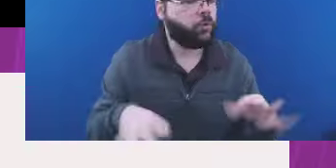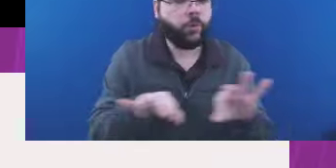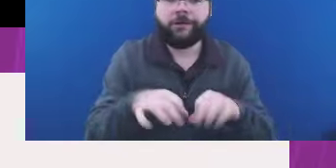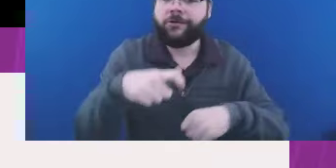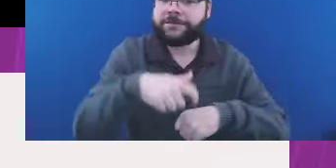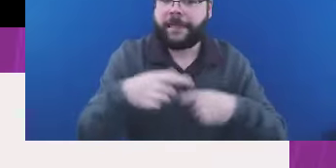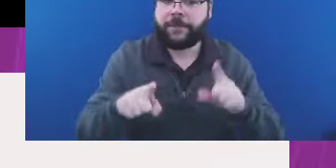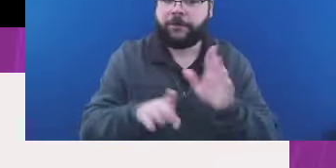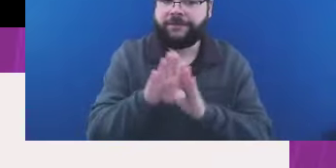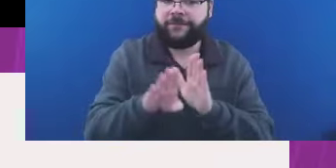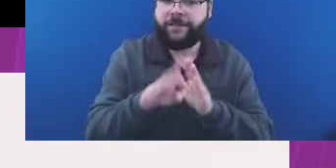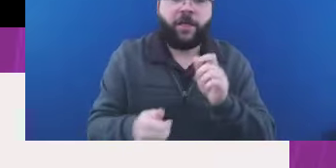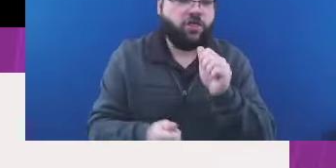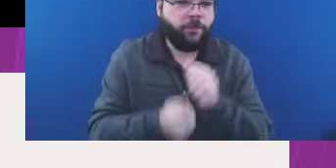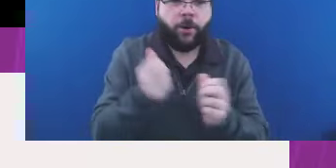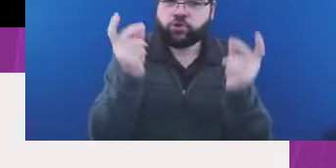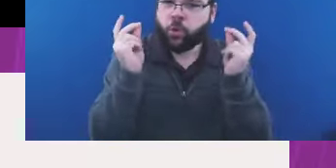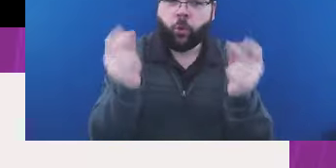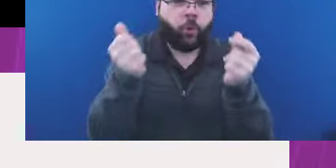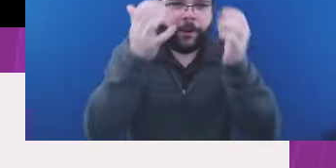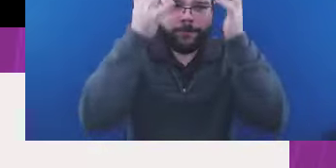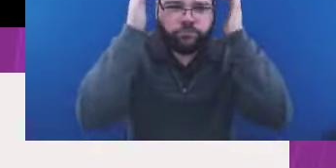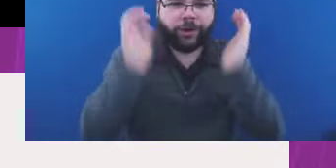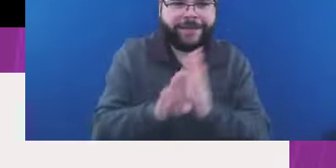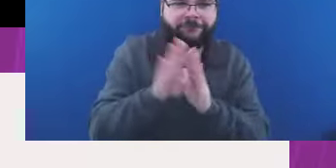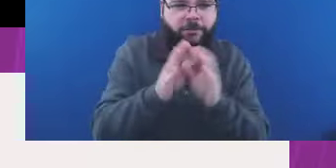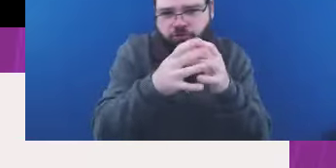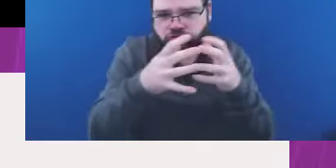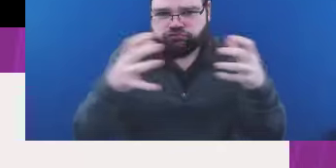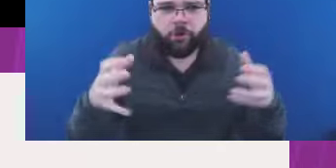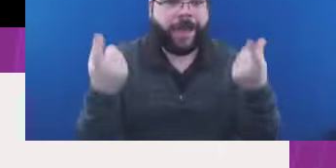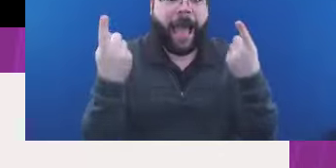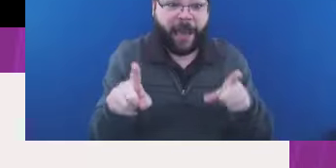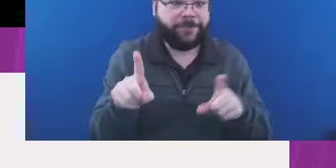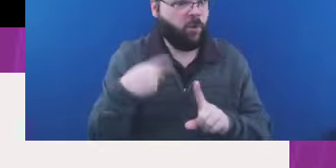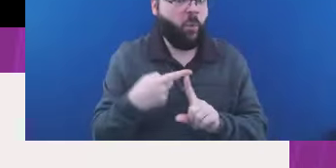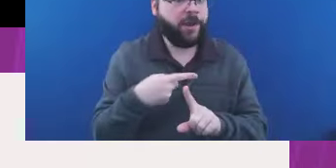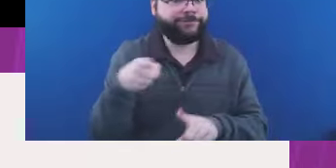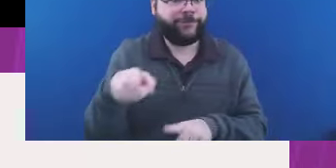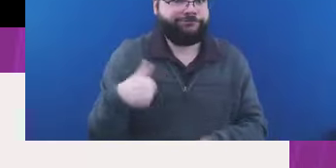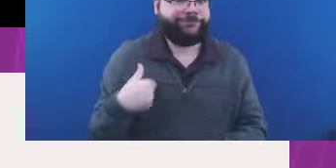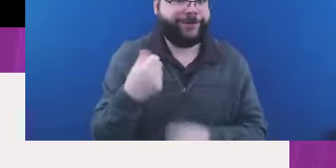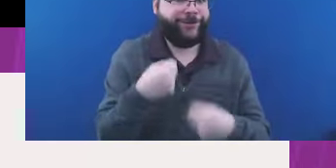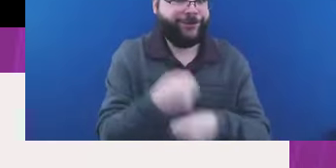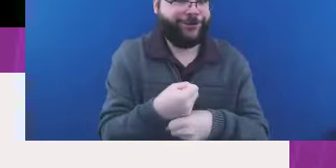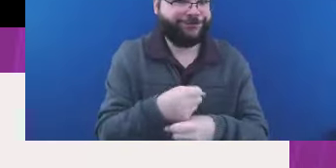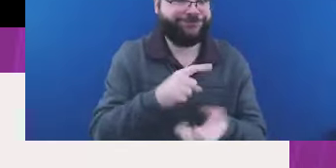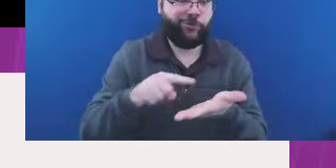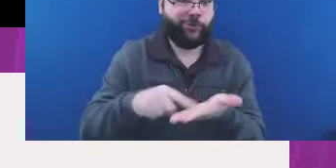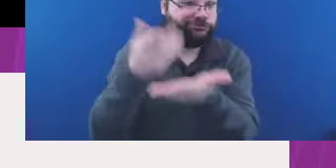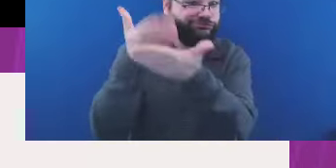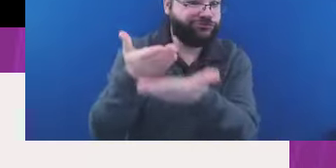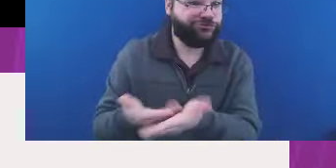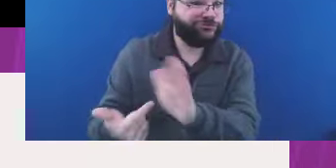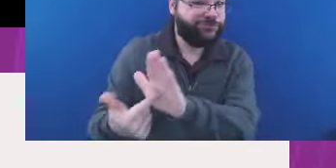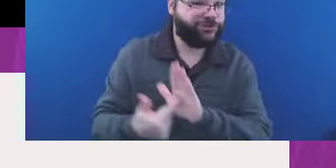The most rapid brain growth occurs in those earliest years. And the research shows us that